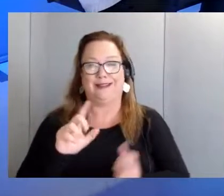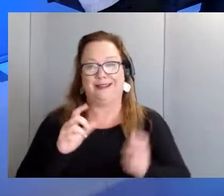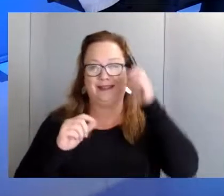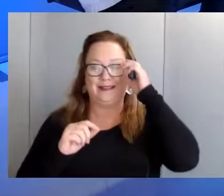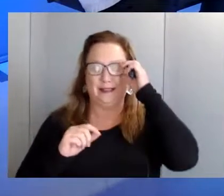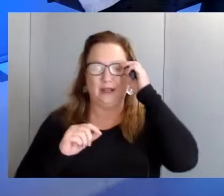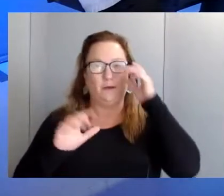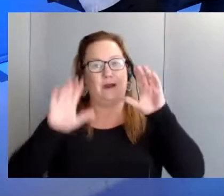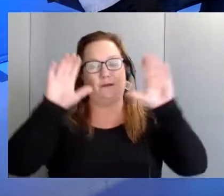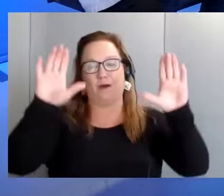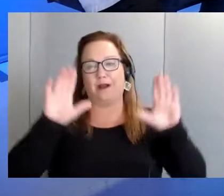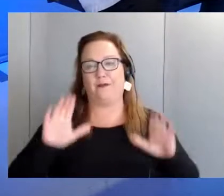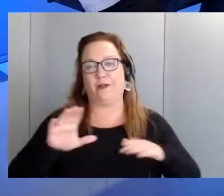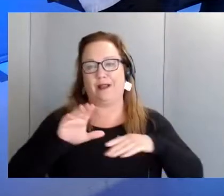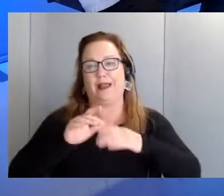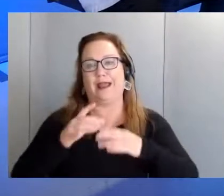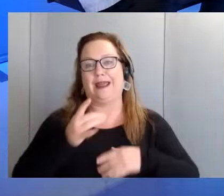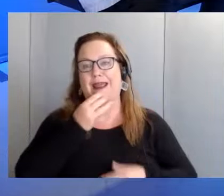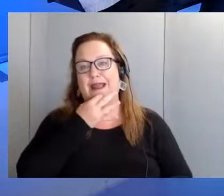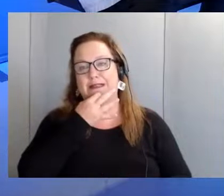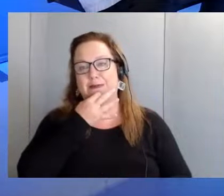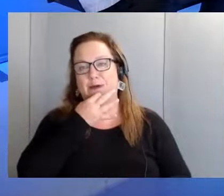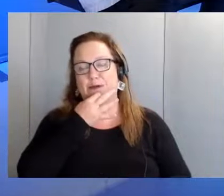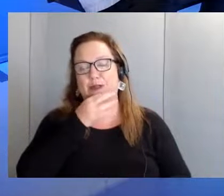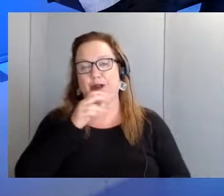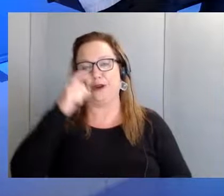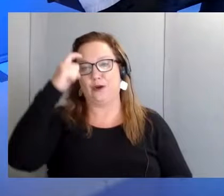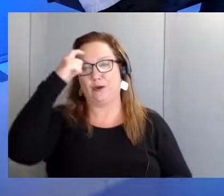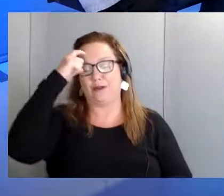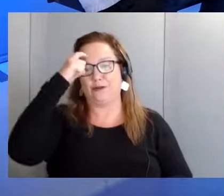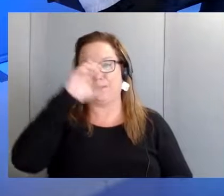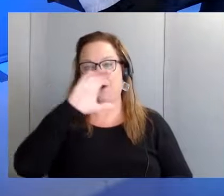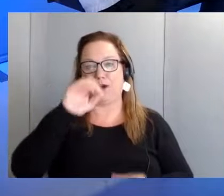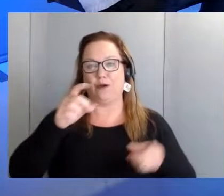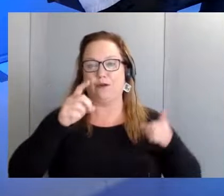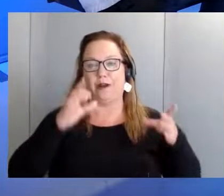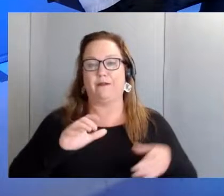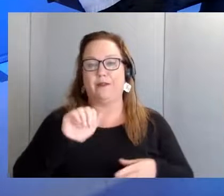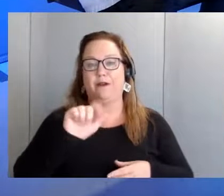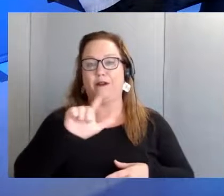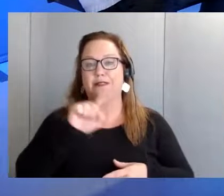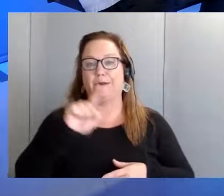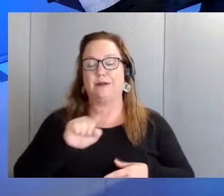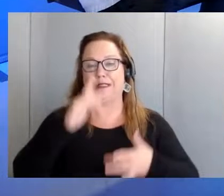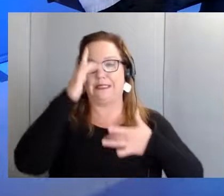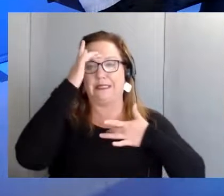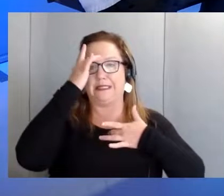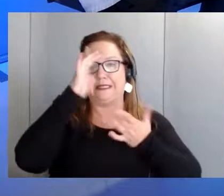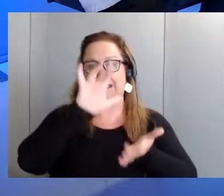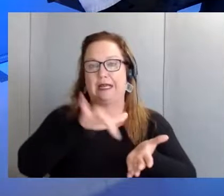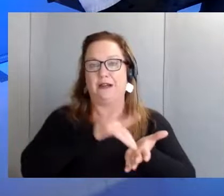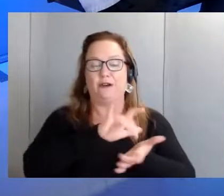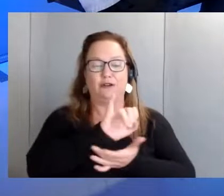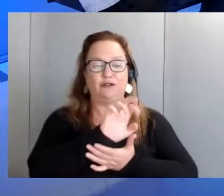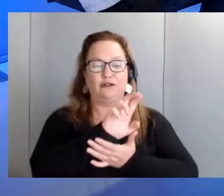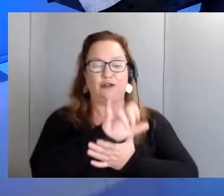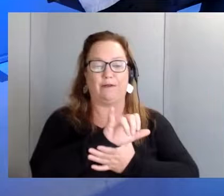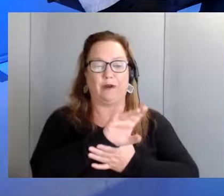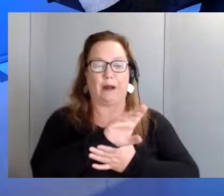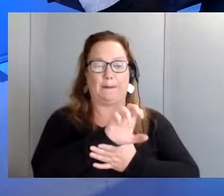morning. Neurologist and co-director of the University of Kansas Alzheimer's Disease Center, Dr. Jeffrey Burns, and